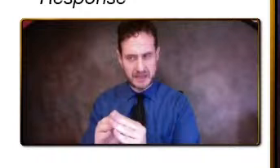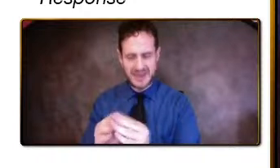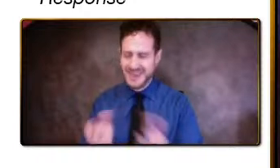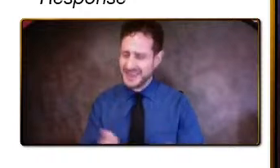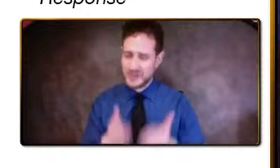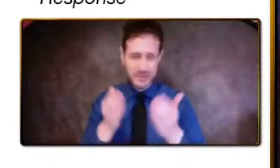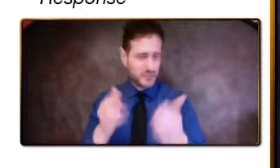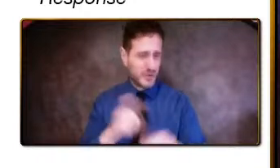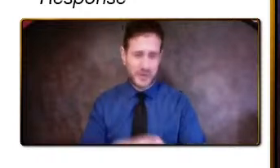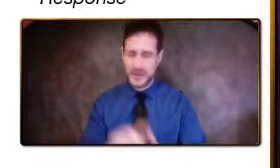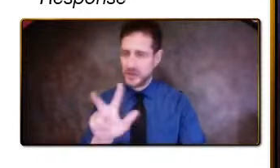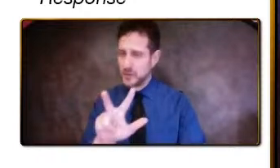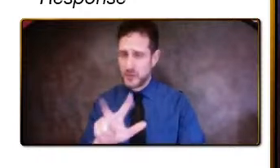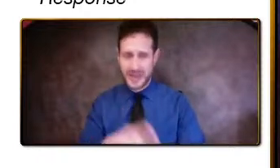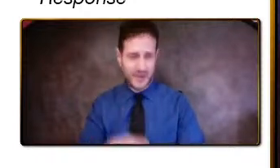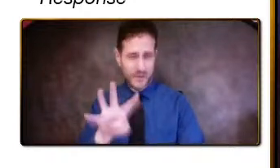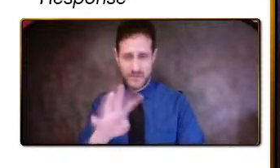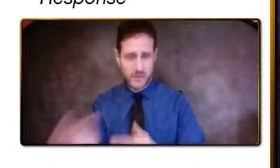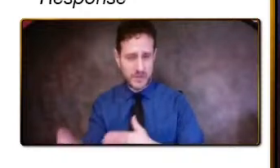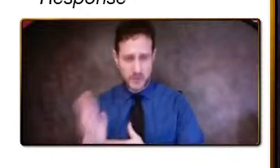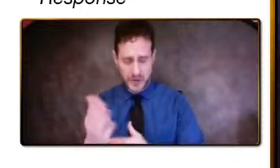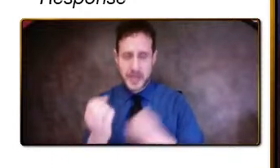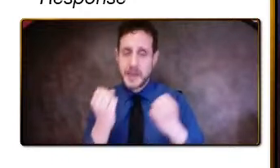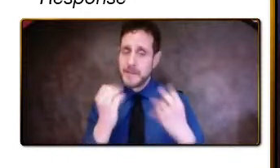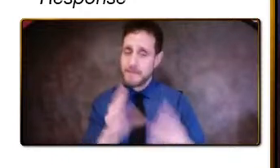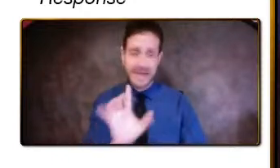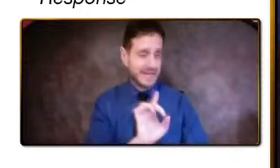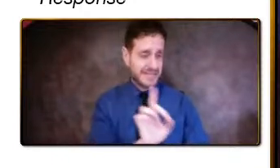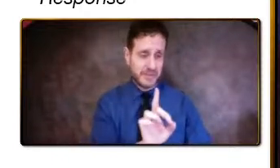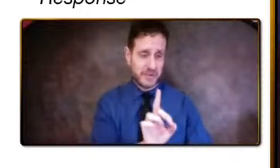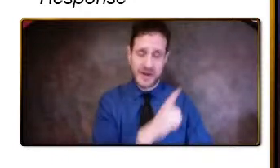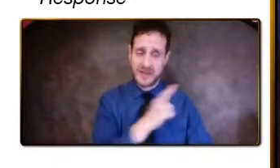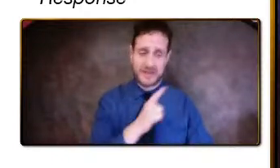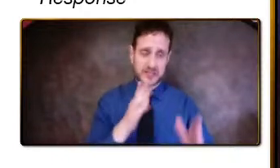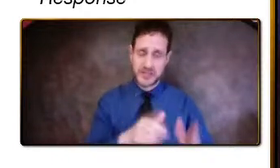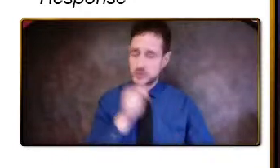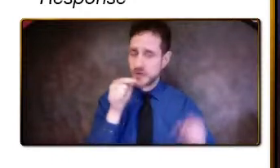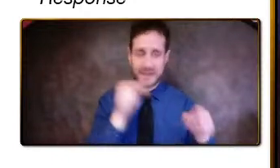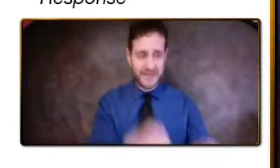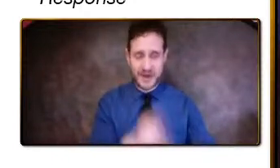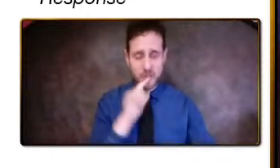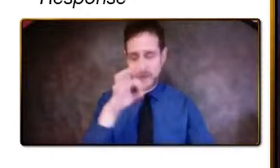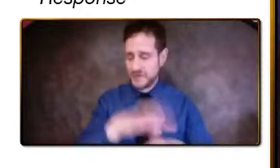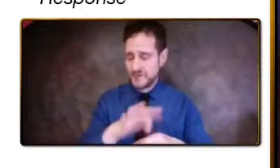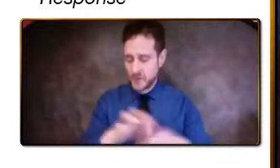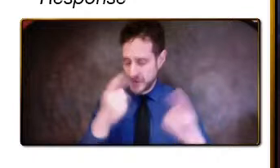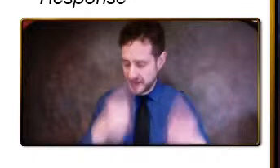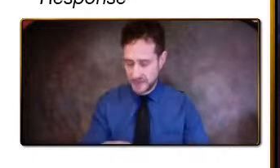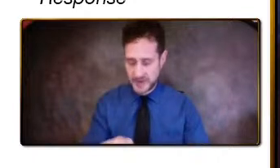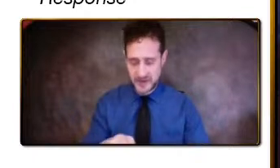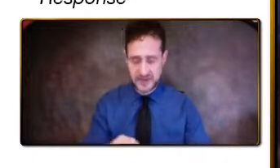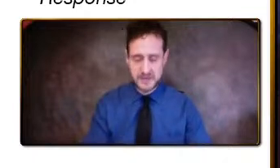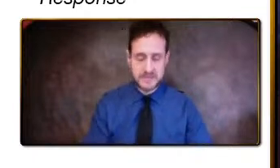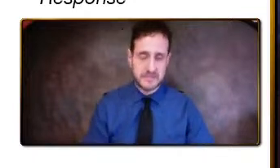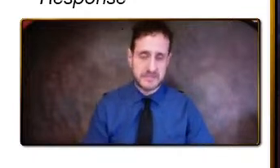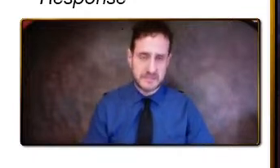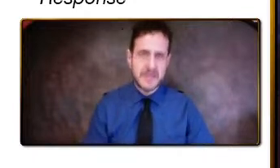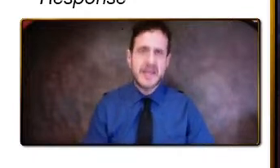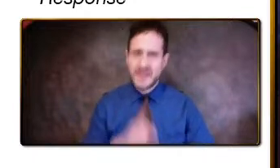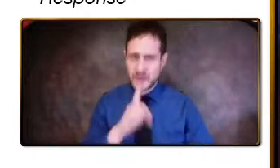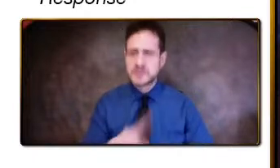and there were many Democrats who weren't even there when the vote was taken on it, in between some major